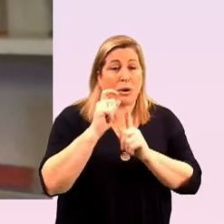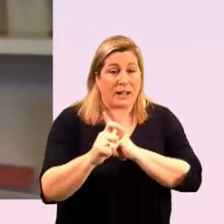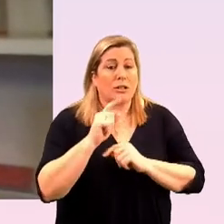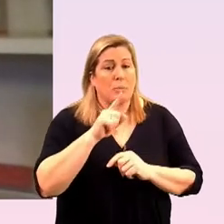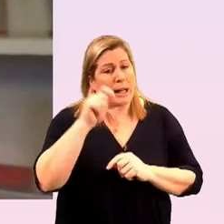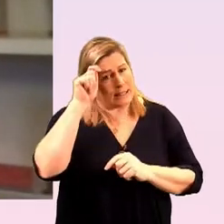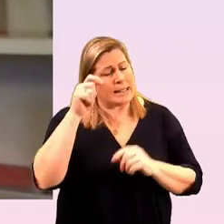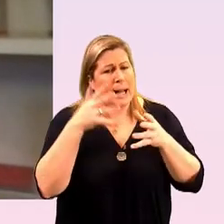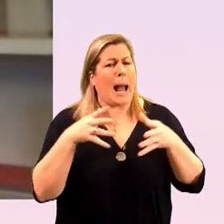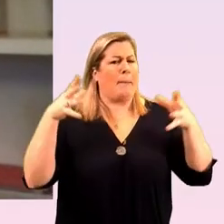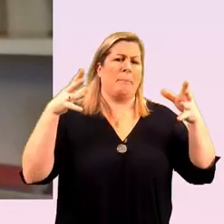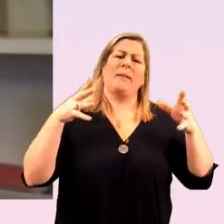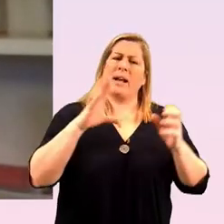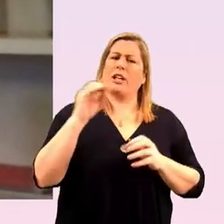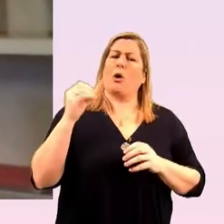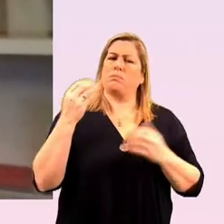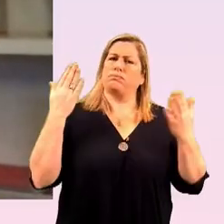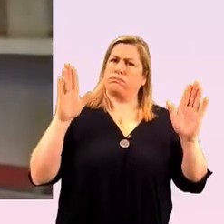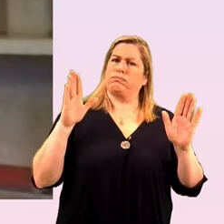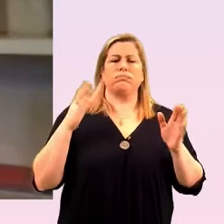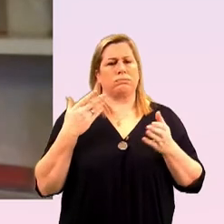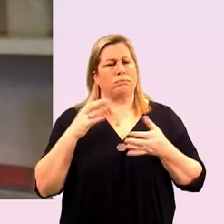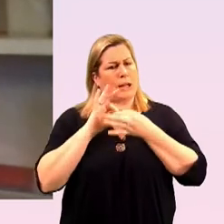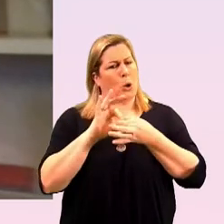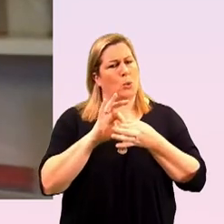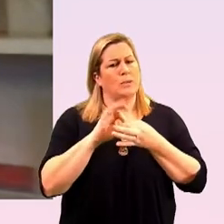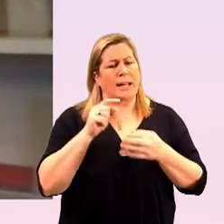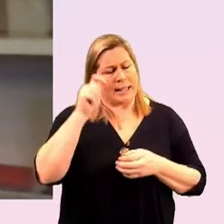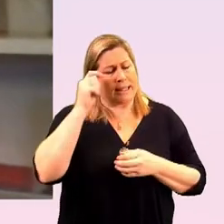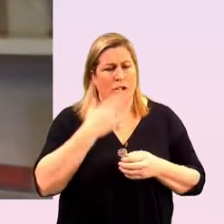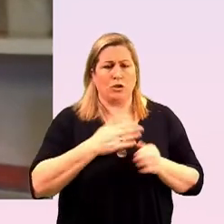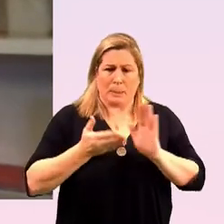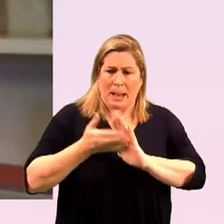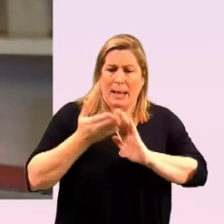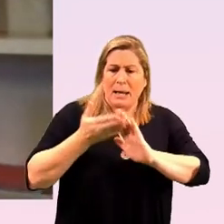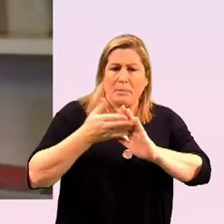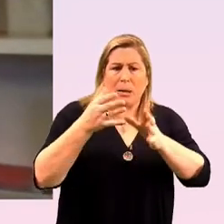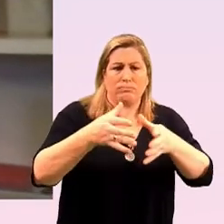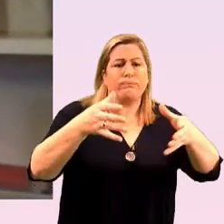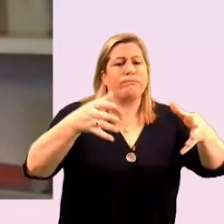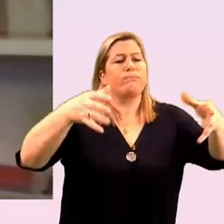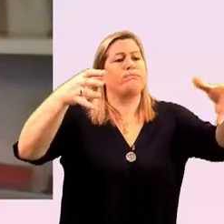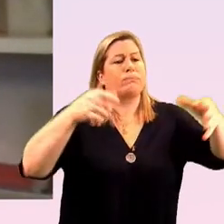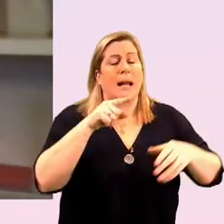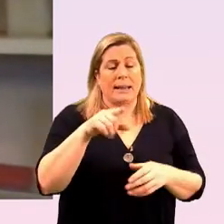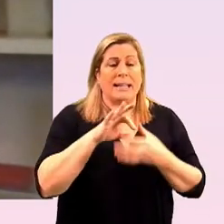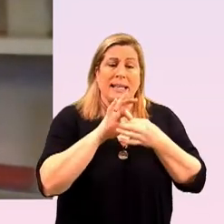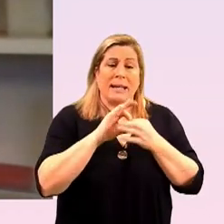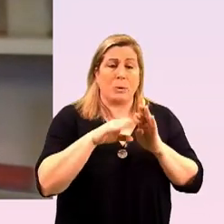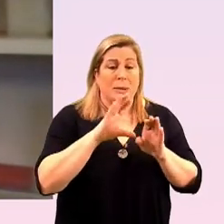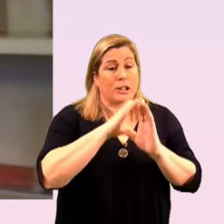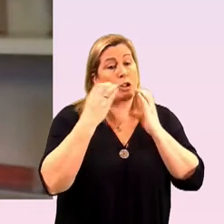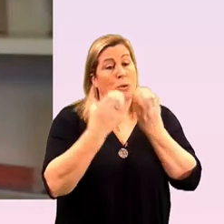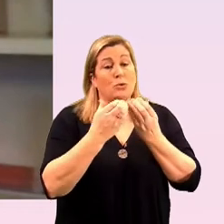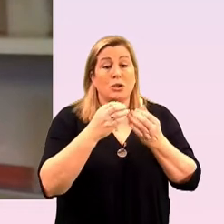staff networks. And again, that's, you know, I think that just grows it. And I think that engagement with community organizations